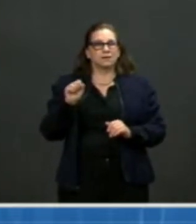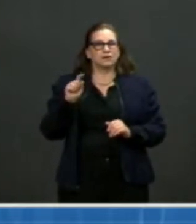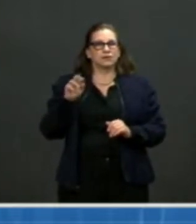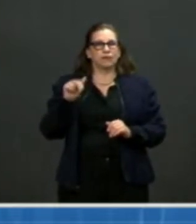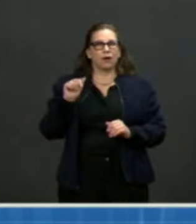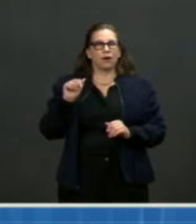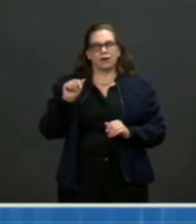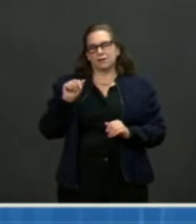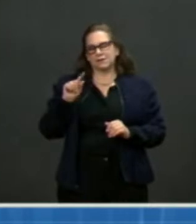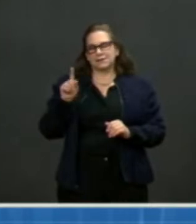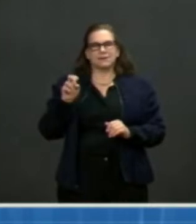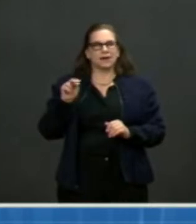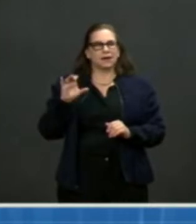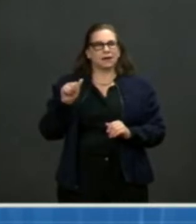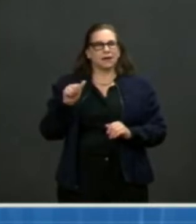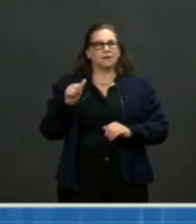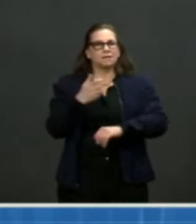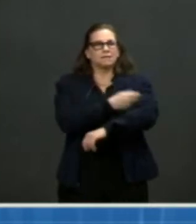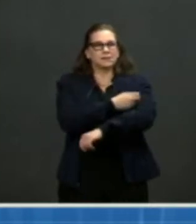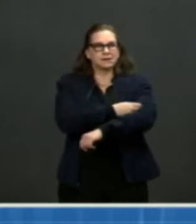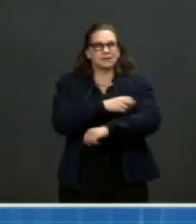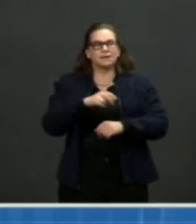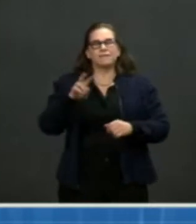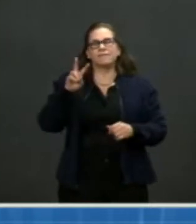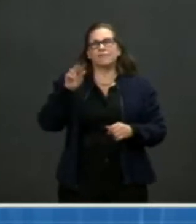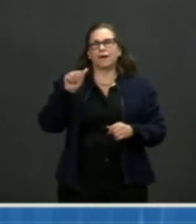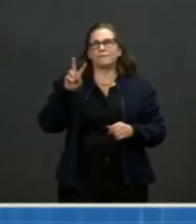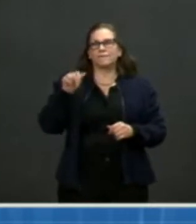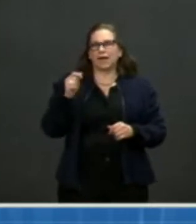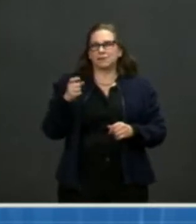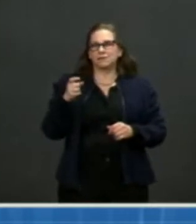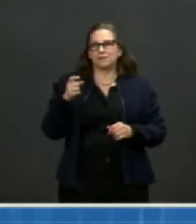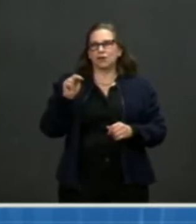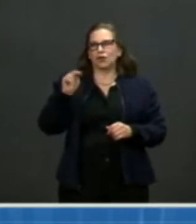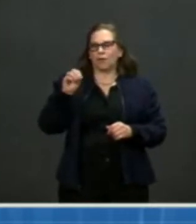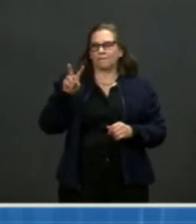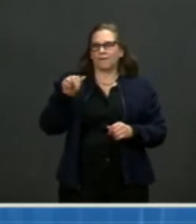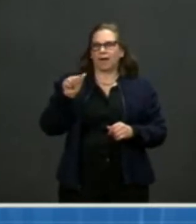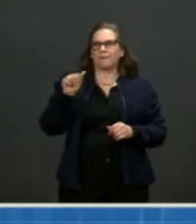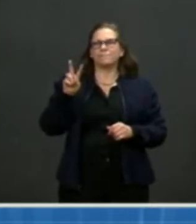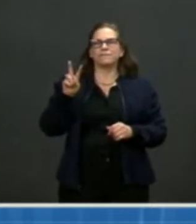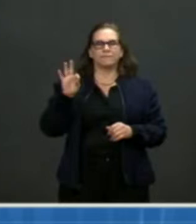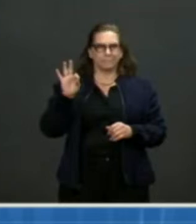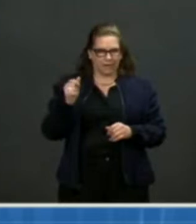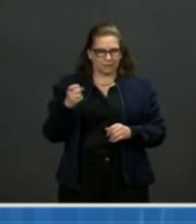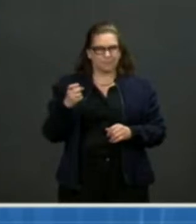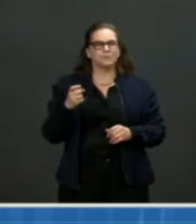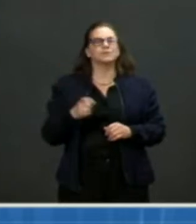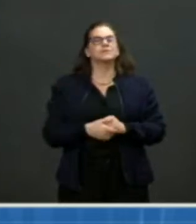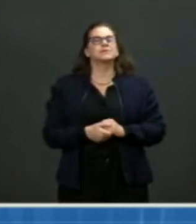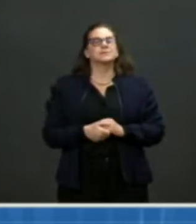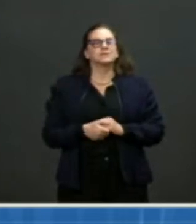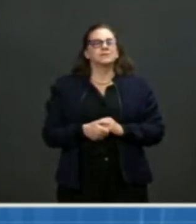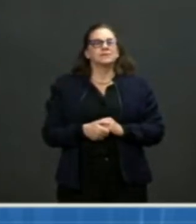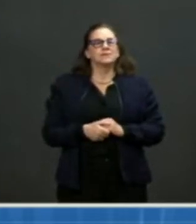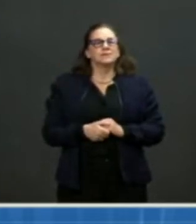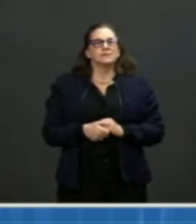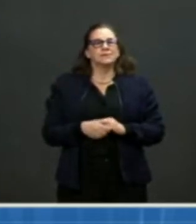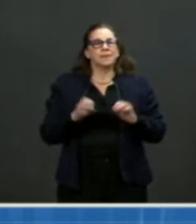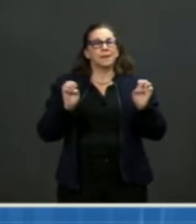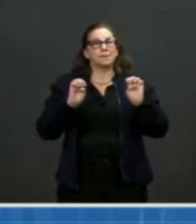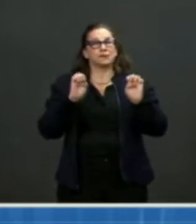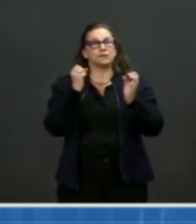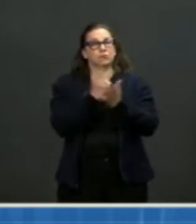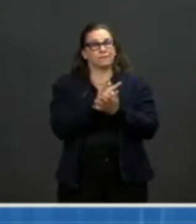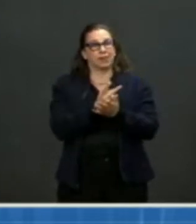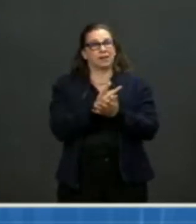emergency approval by May. I'm just wondering how you're thinking about that in terms of supplies, the challenge shifting now to what to